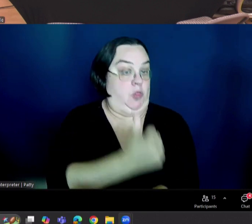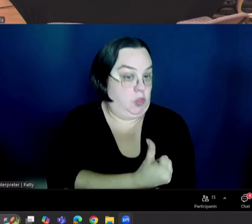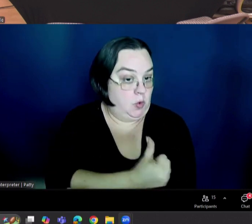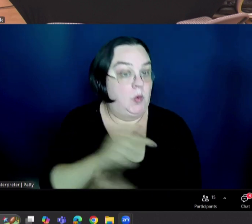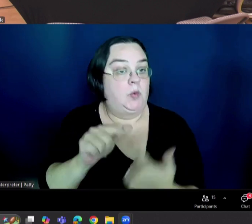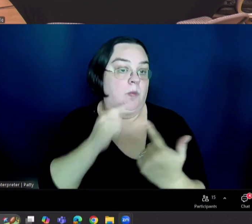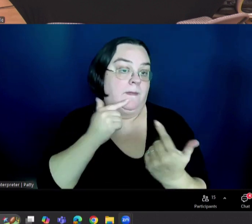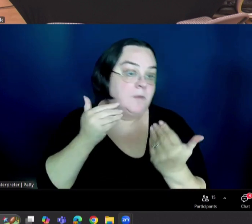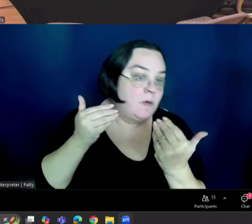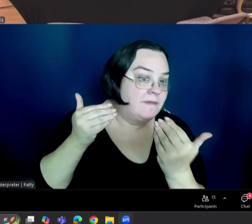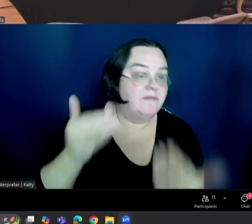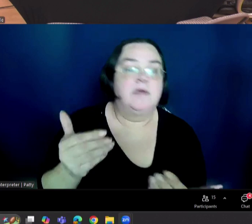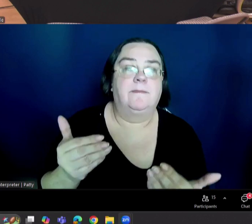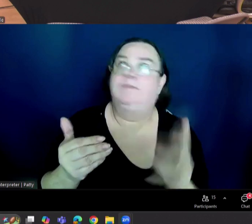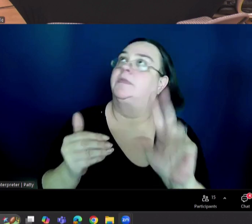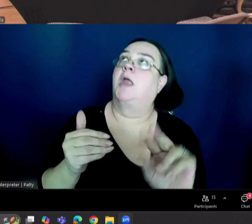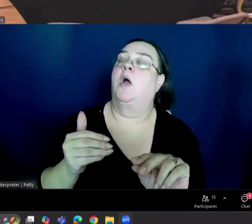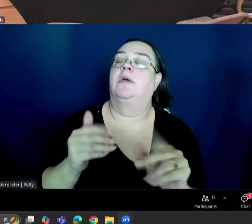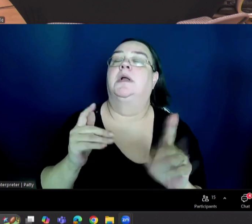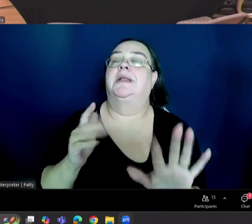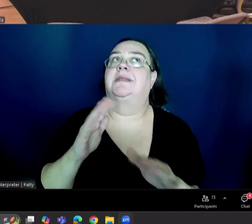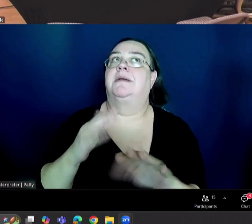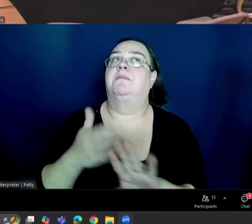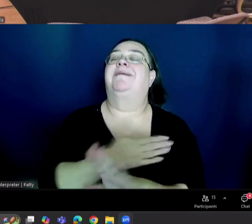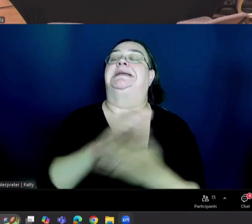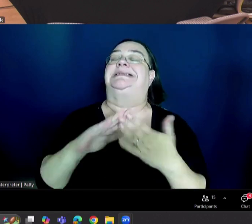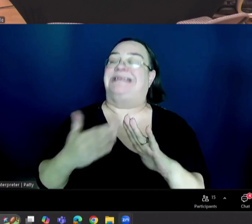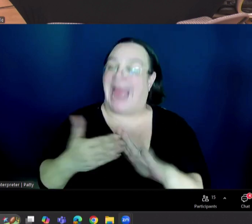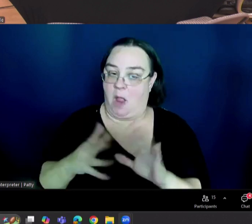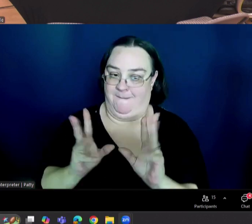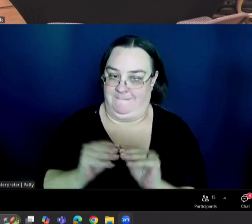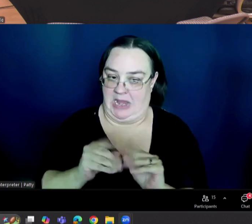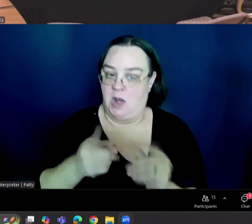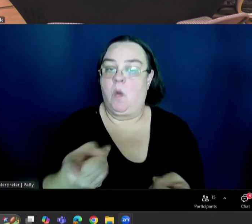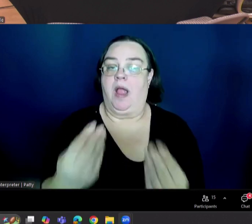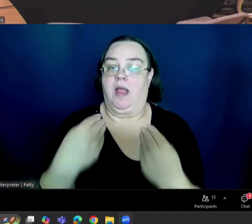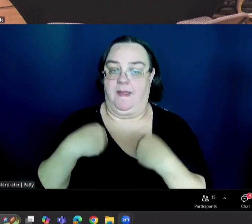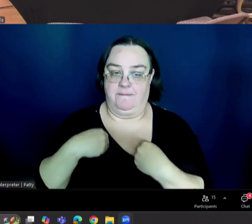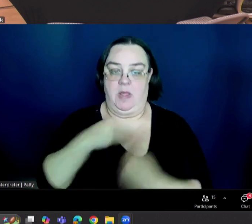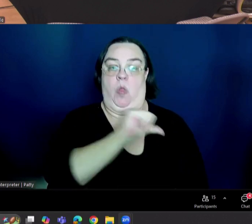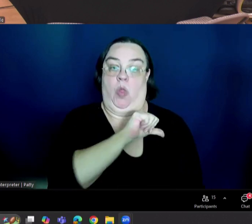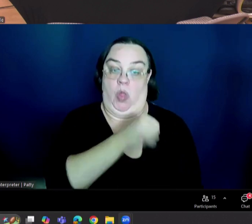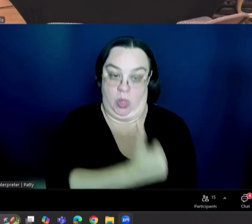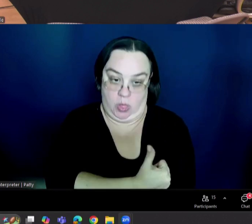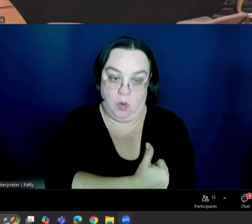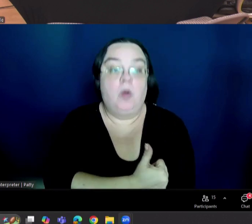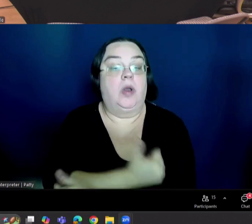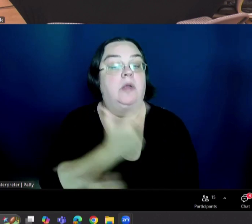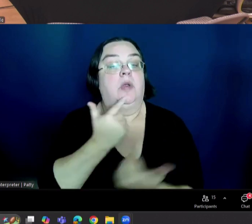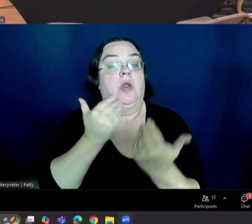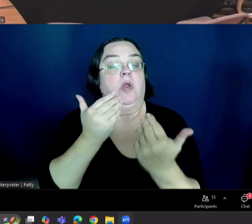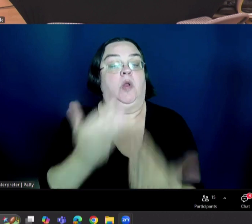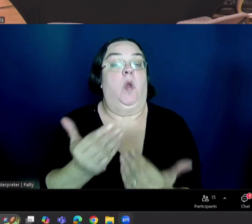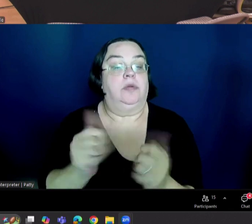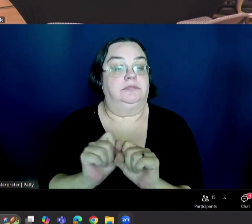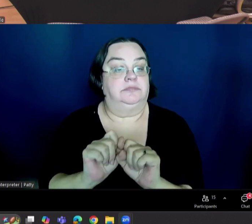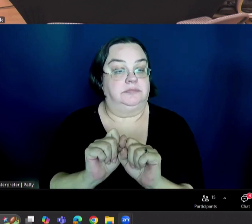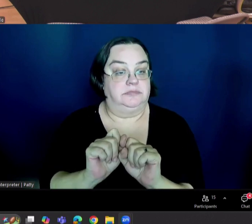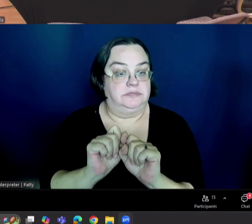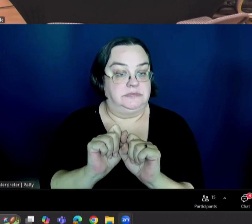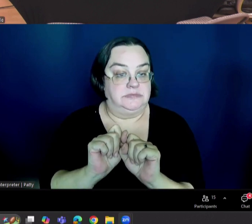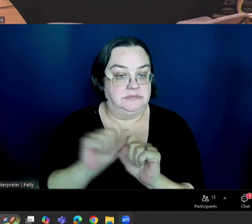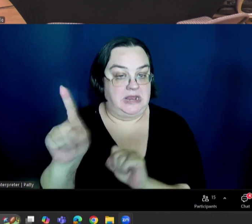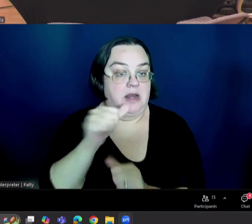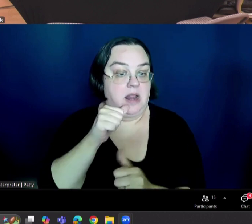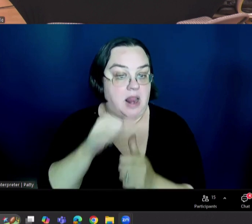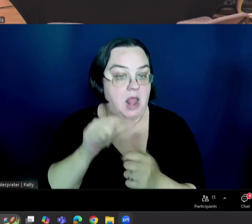with, town meeting, you all gave me the authority to move forward with sending a letter to the Maryland Department